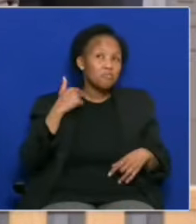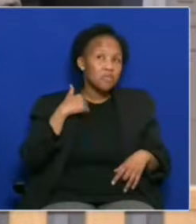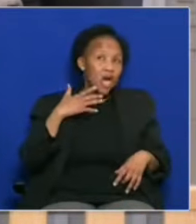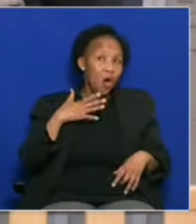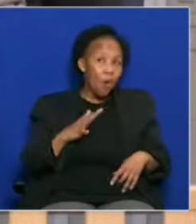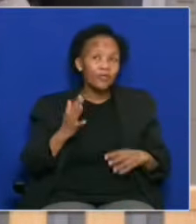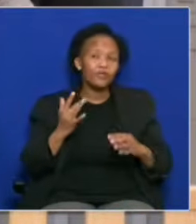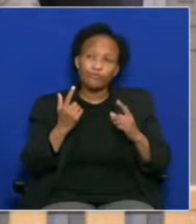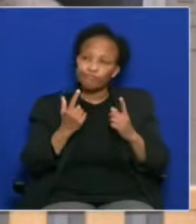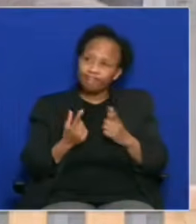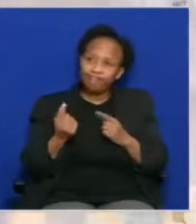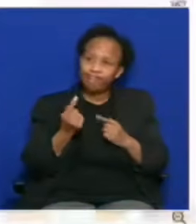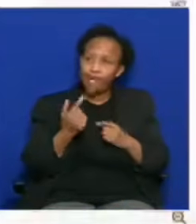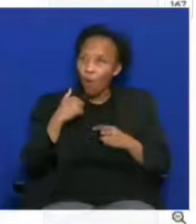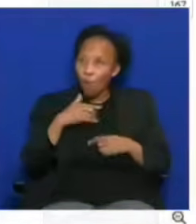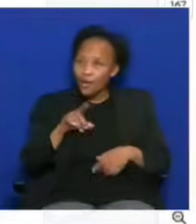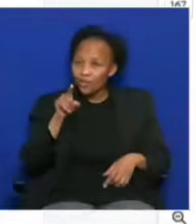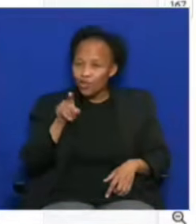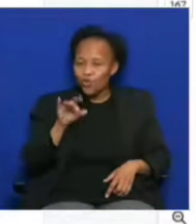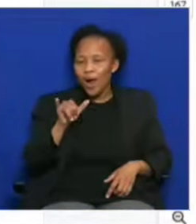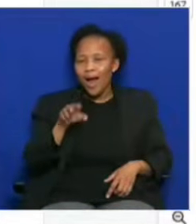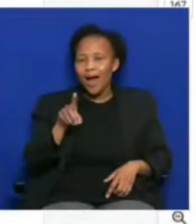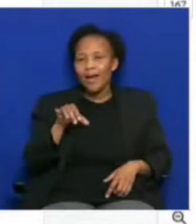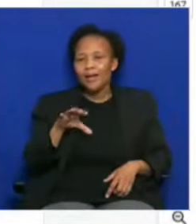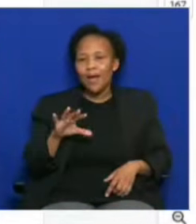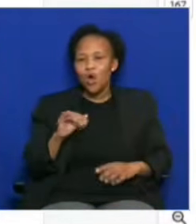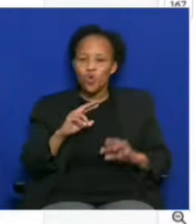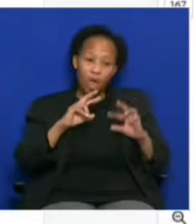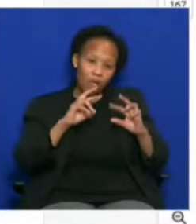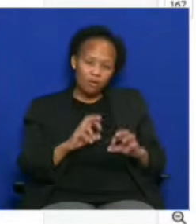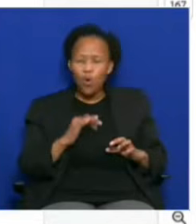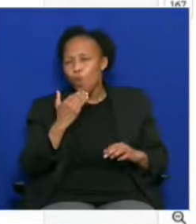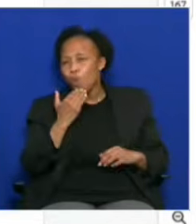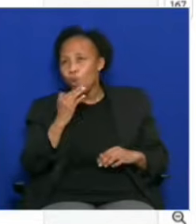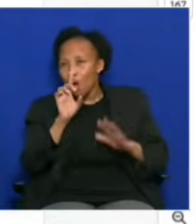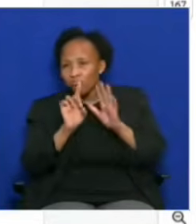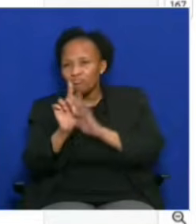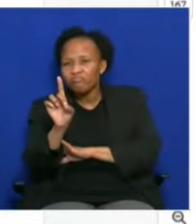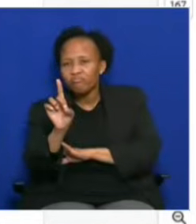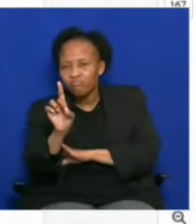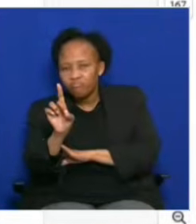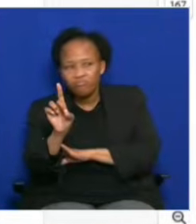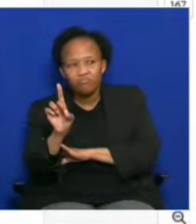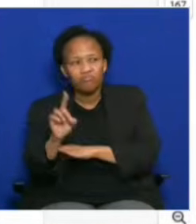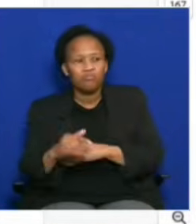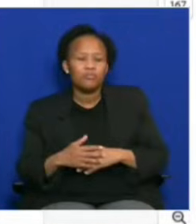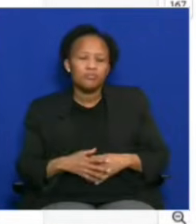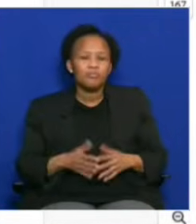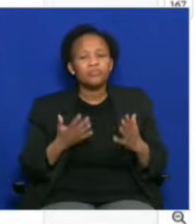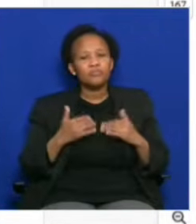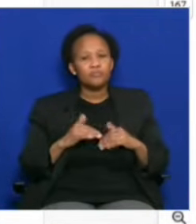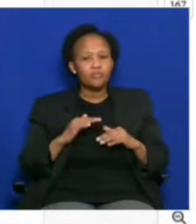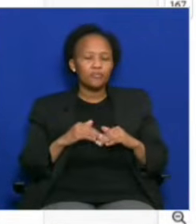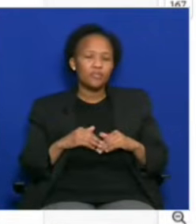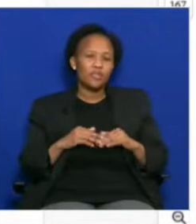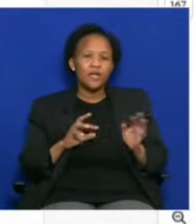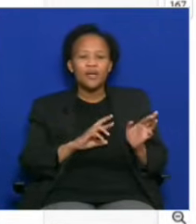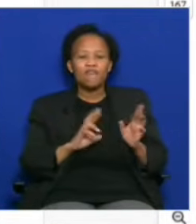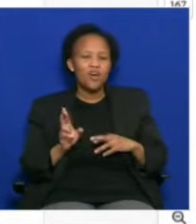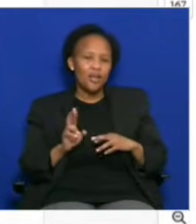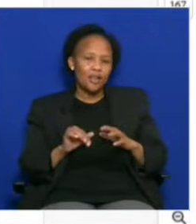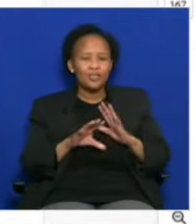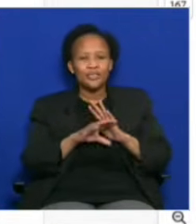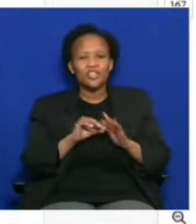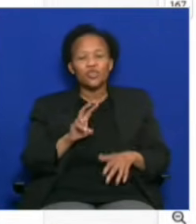investigate? When we look at the referral, sir, the section 27 referral, where it